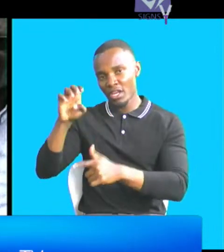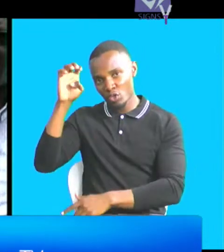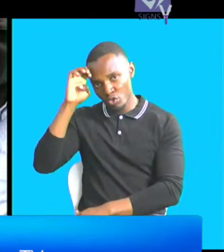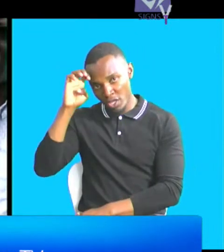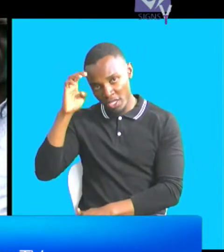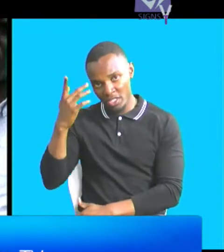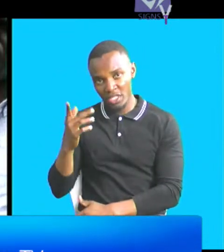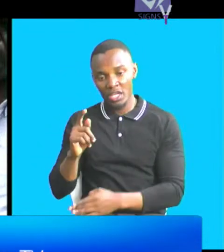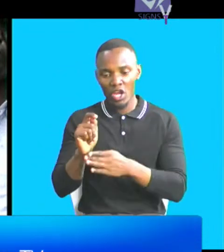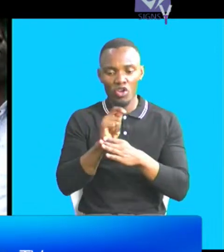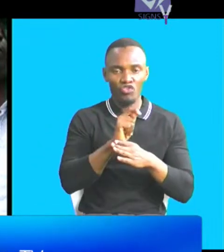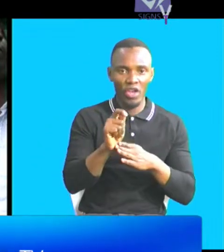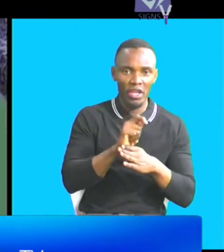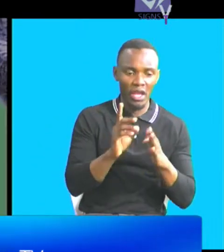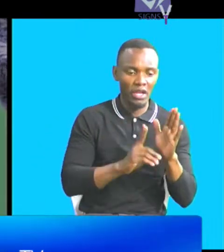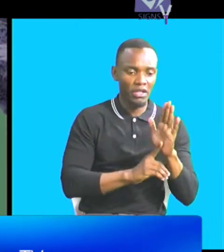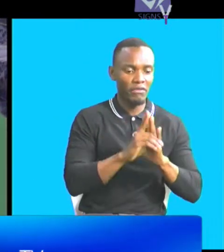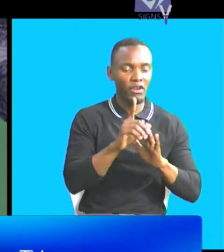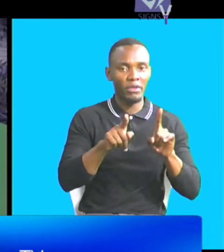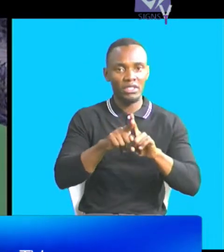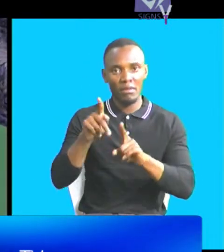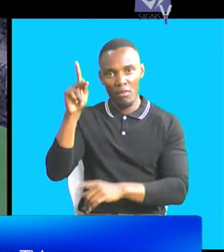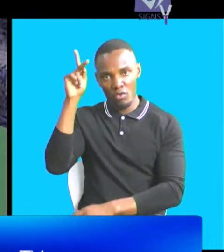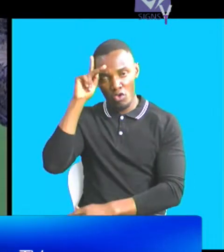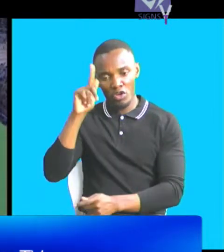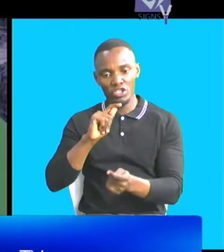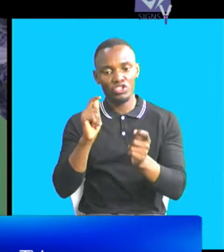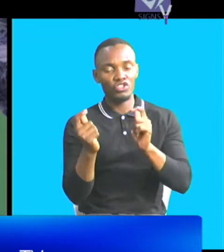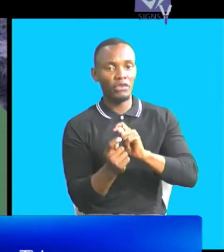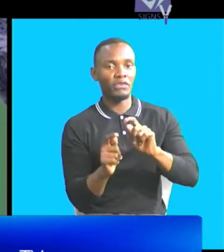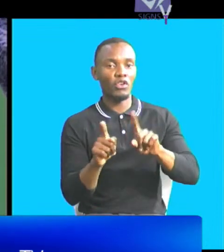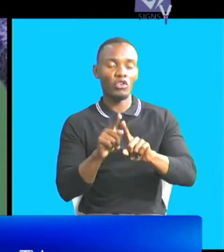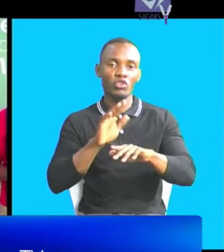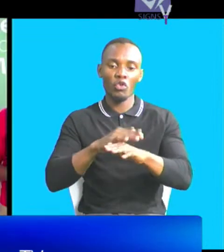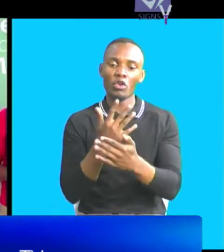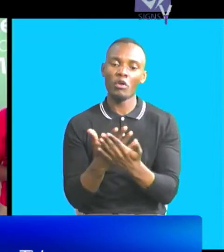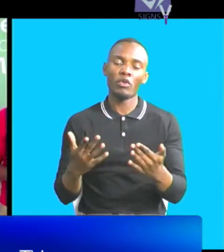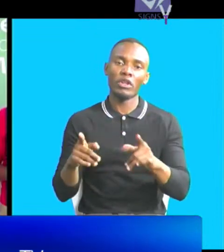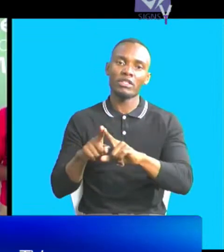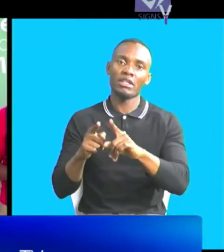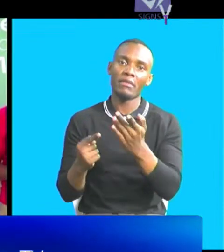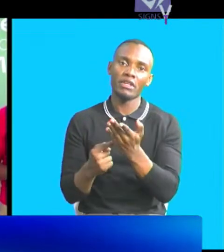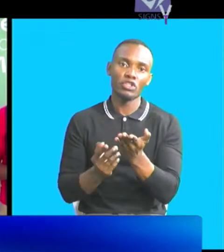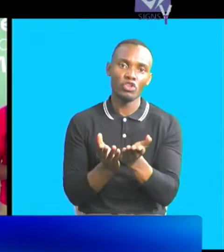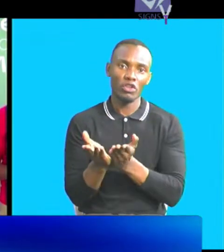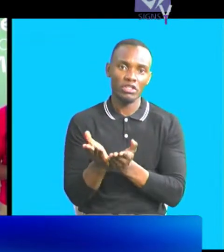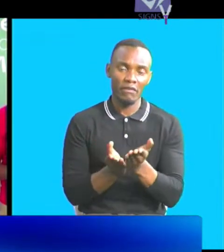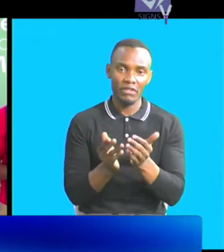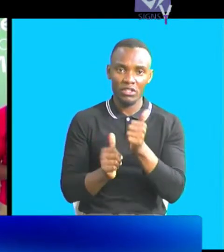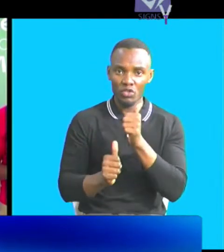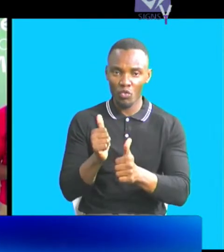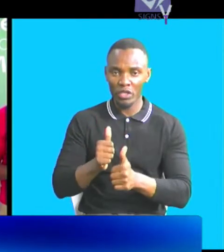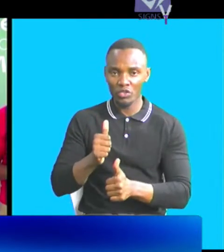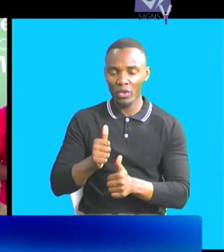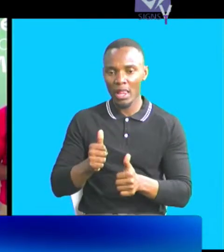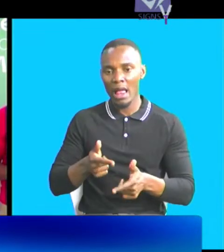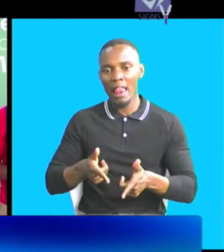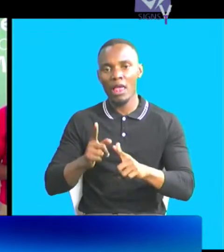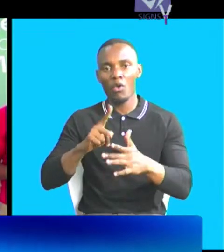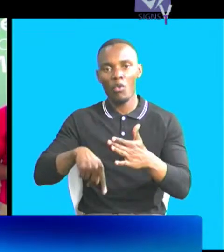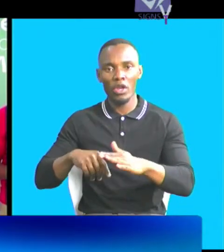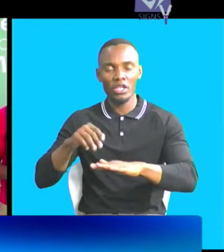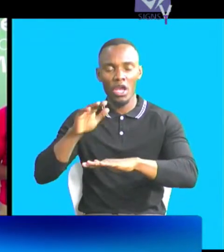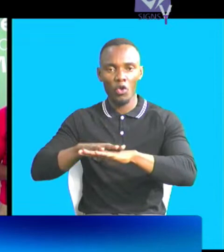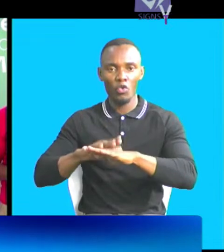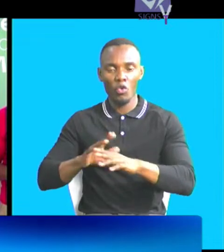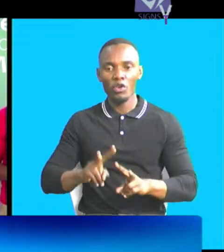training, development and knowledge transfer. Together with good products and digital services, we can enable a conducive value